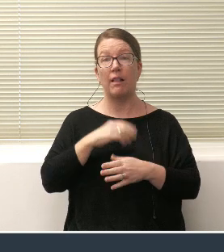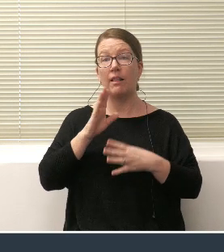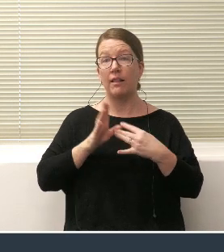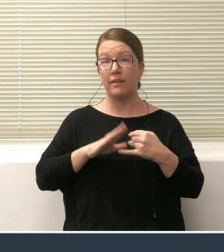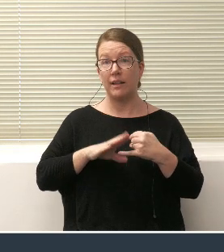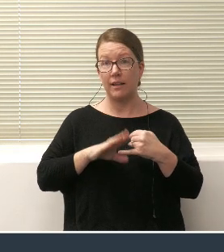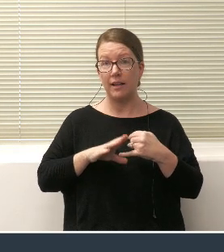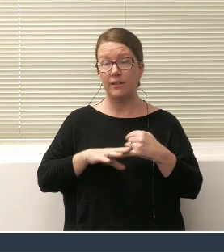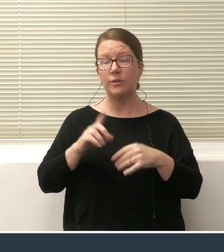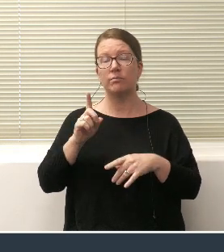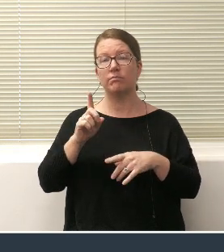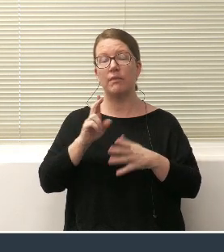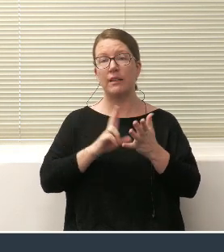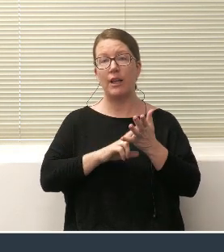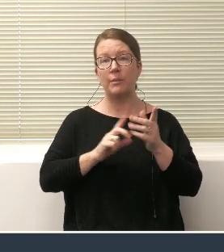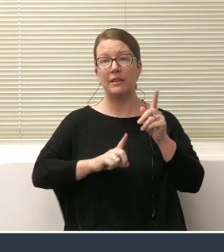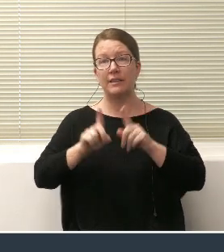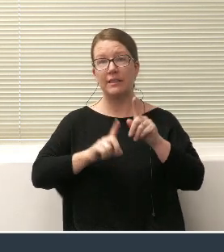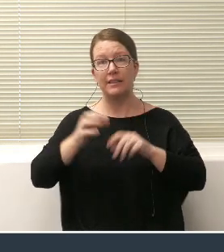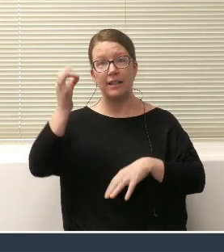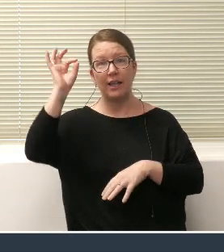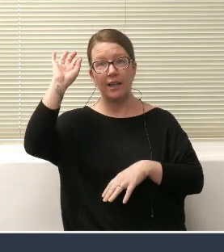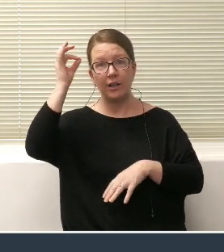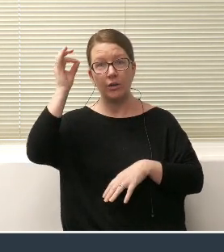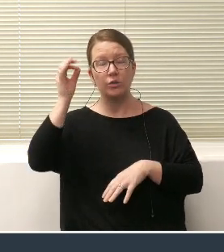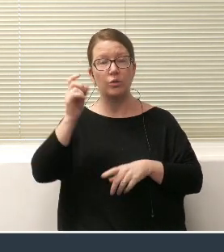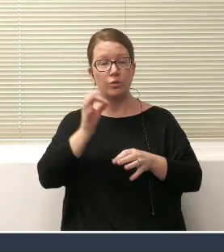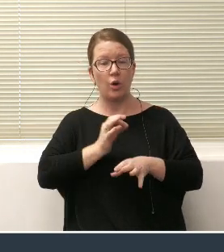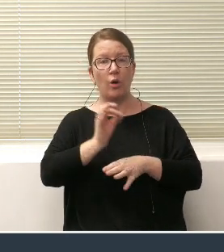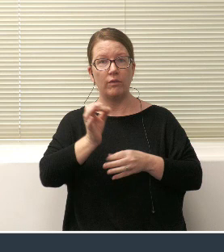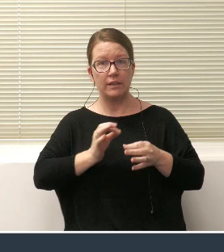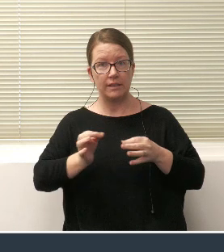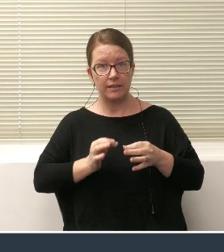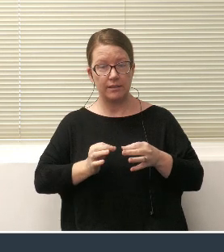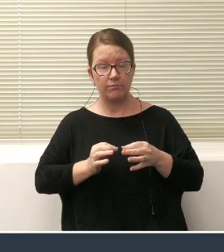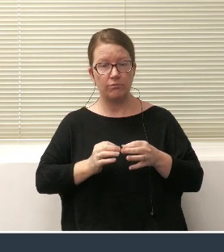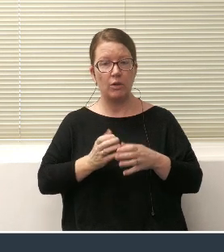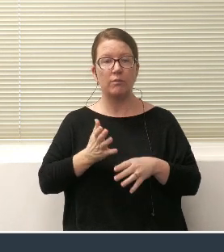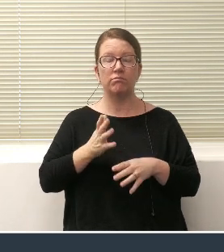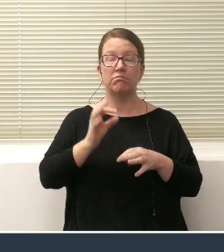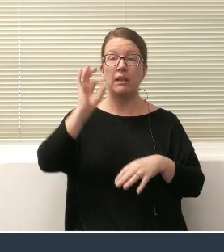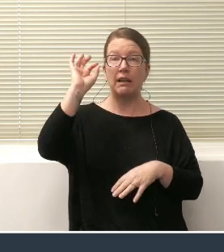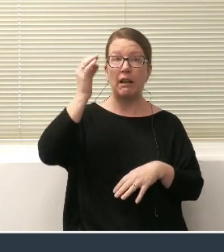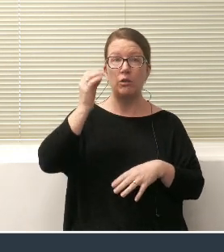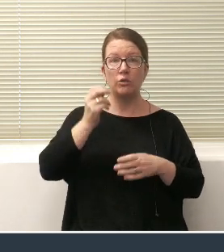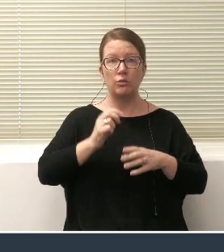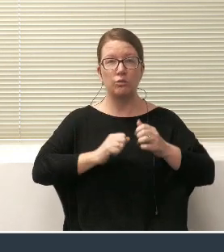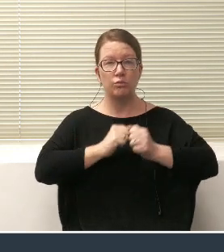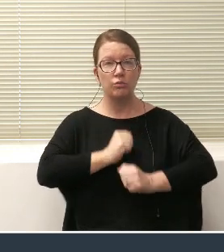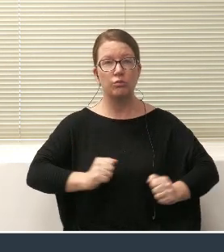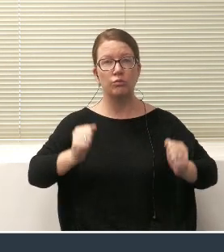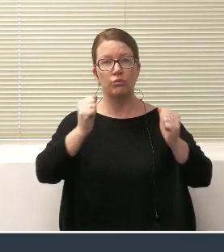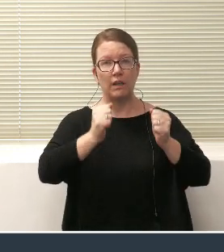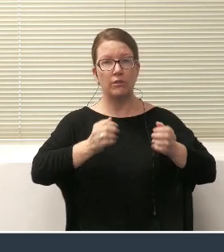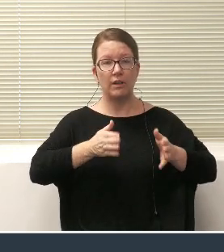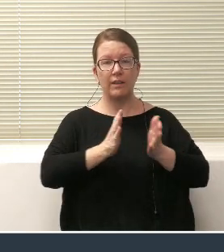Council office accommodation. So we had two options for this one. Council strengthens and redevelops the library tower for its staff, which